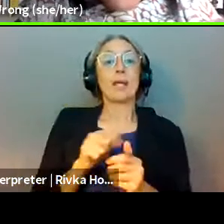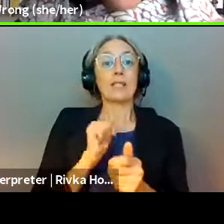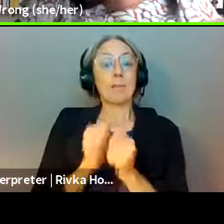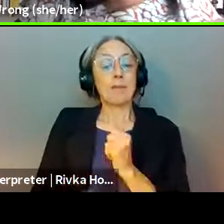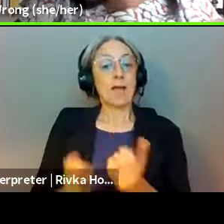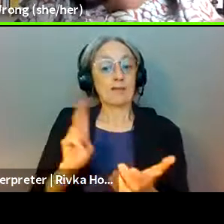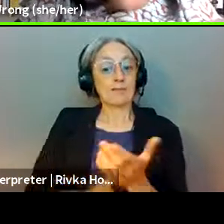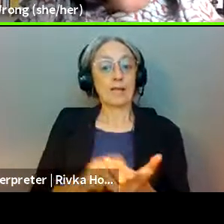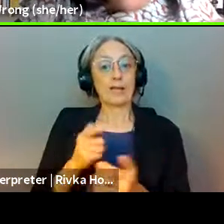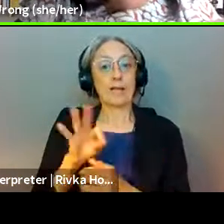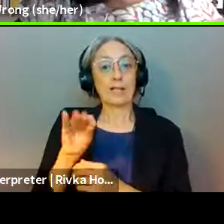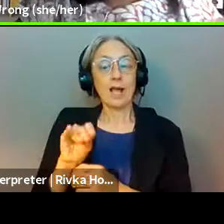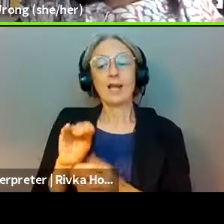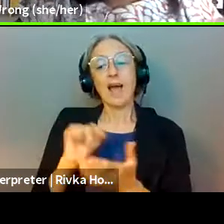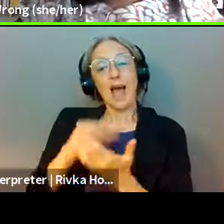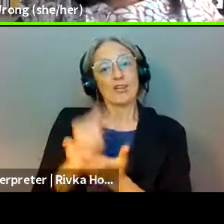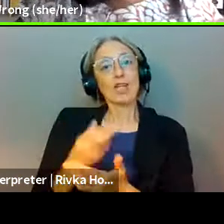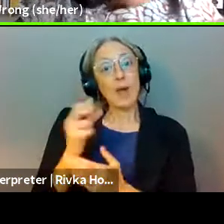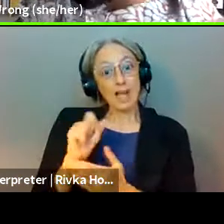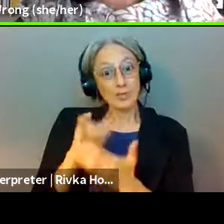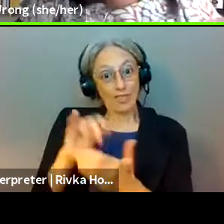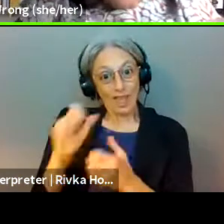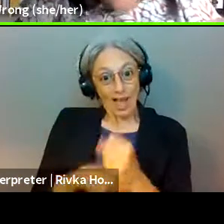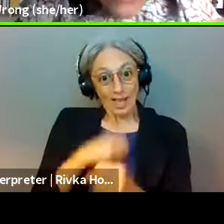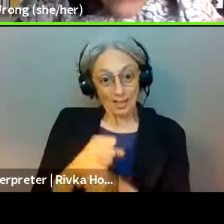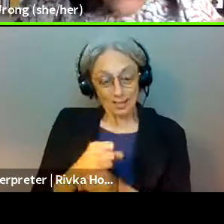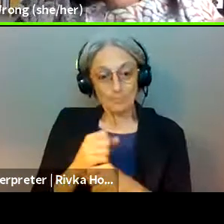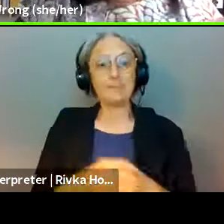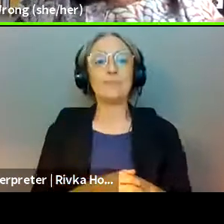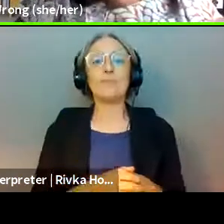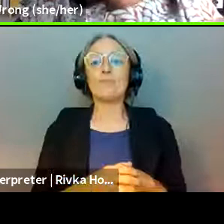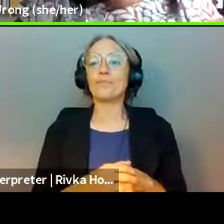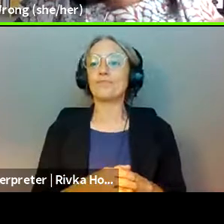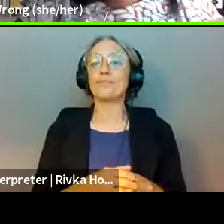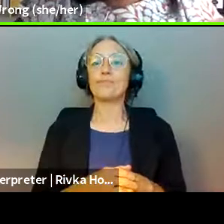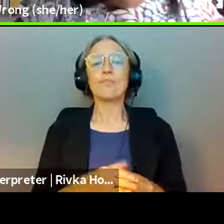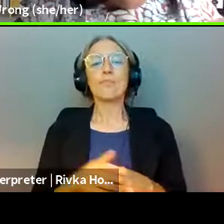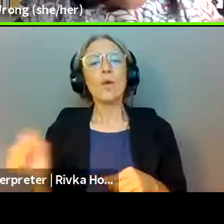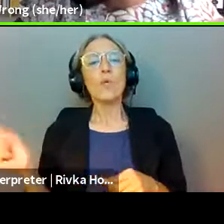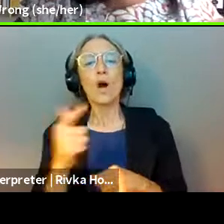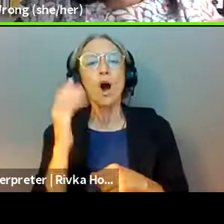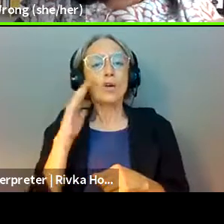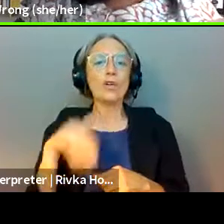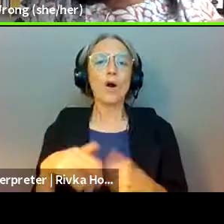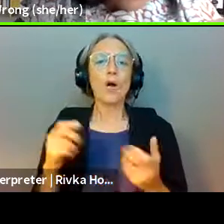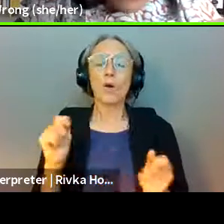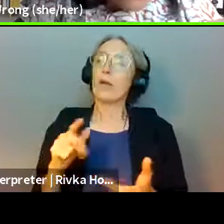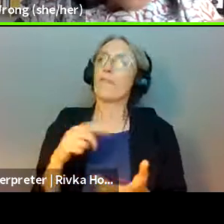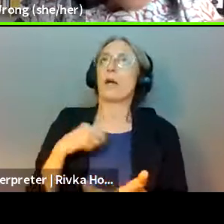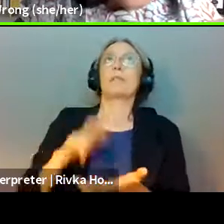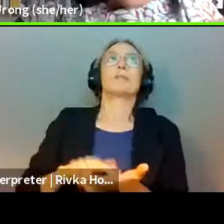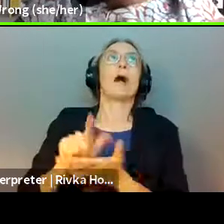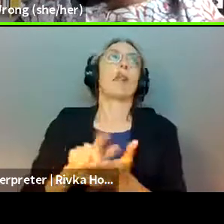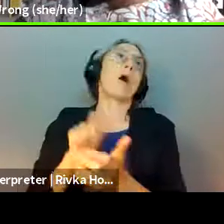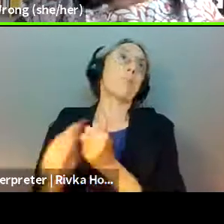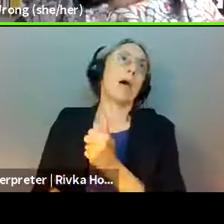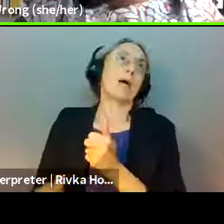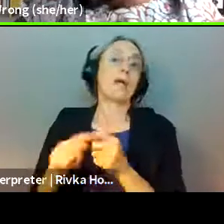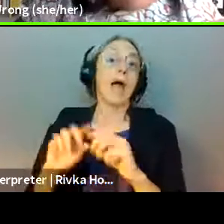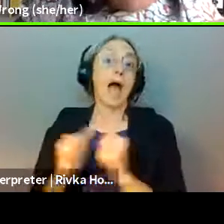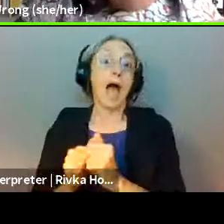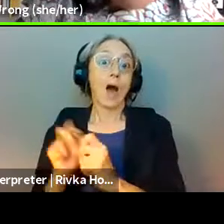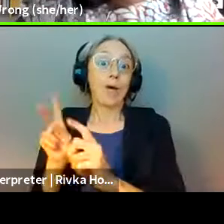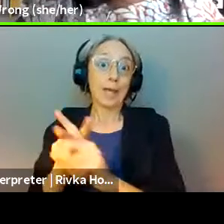that I graduated from high school. And I will say, as we all know, it's one thing to sign a law, it's another thing to implement it. And it